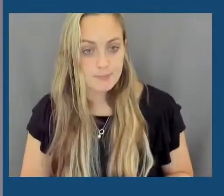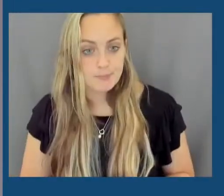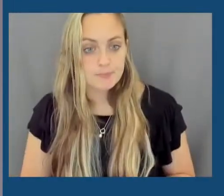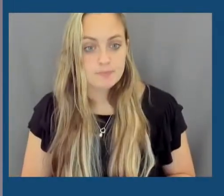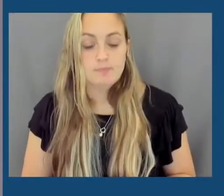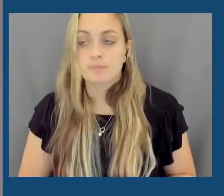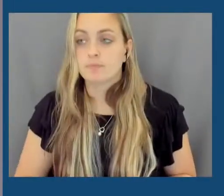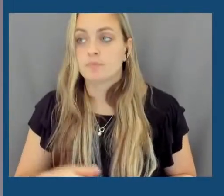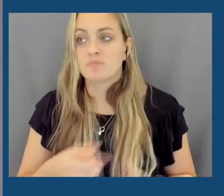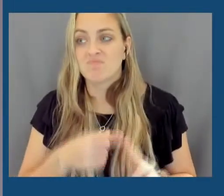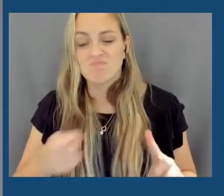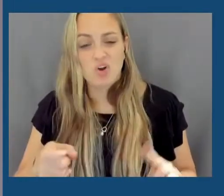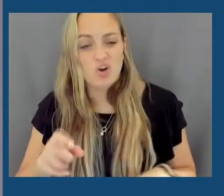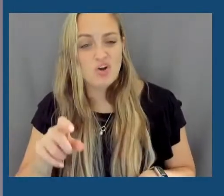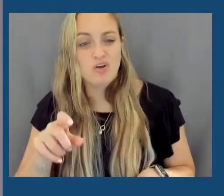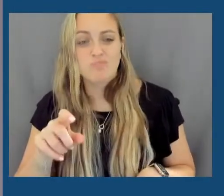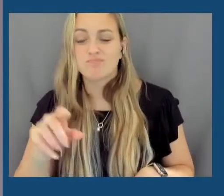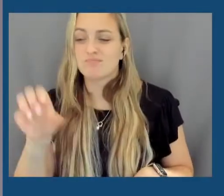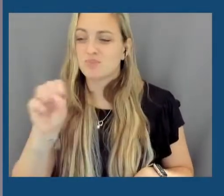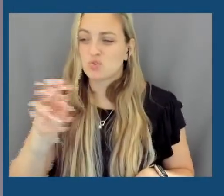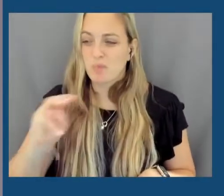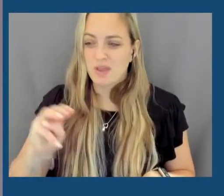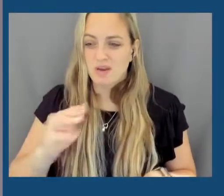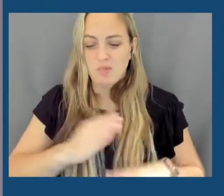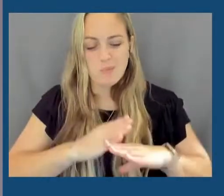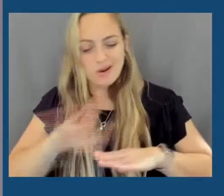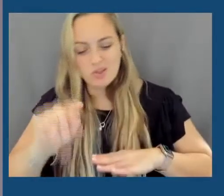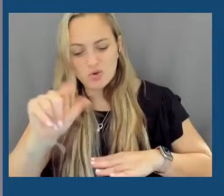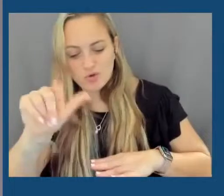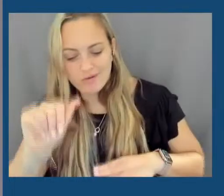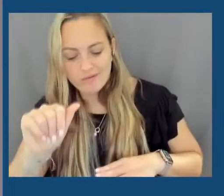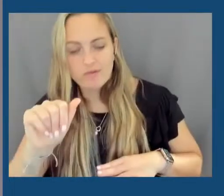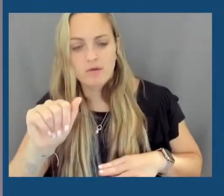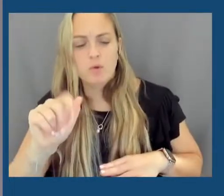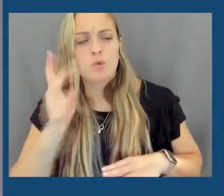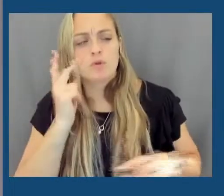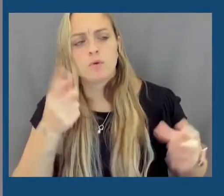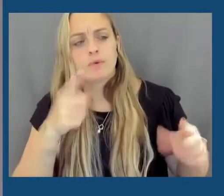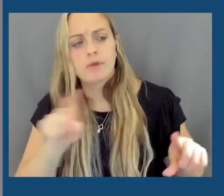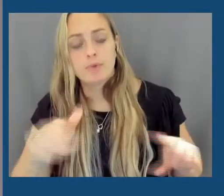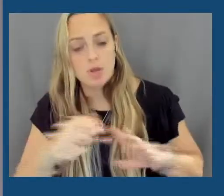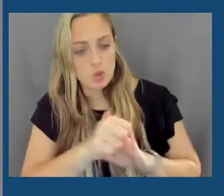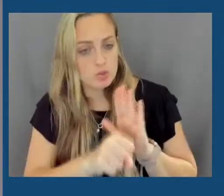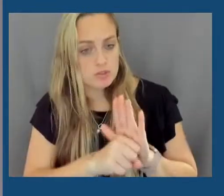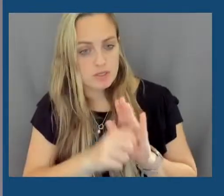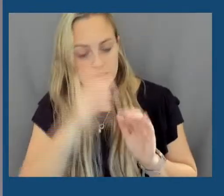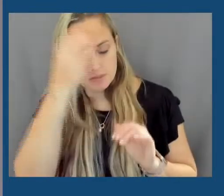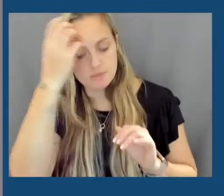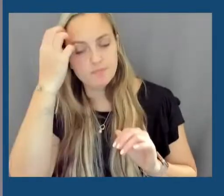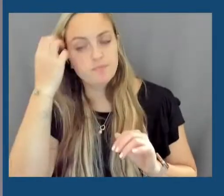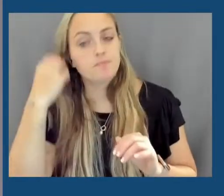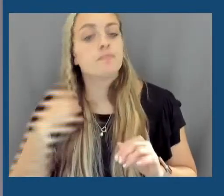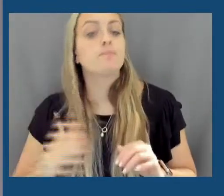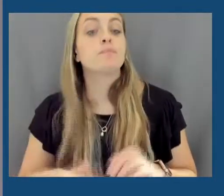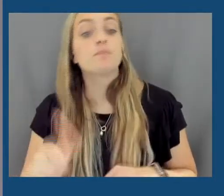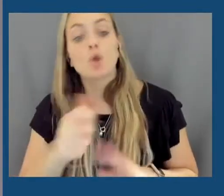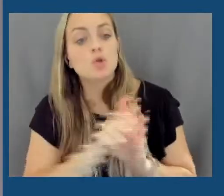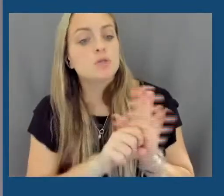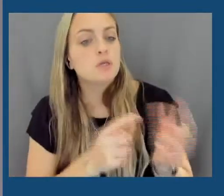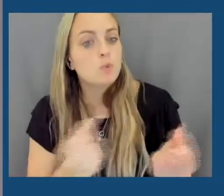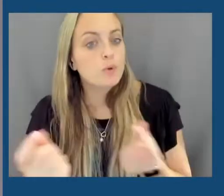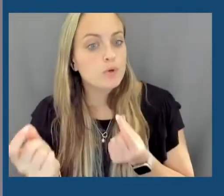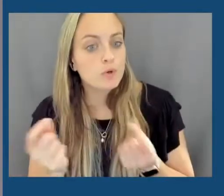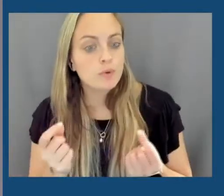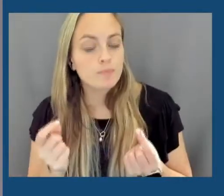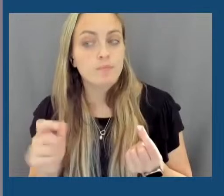predatory feeds and protect their data. Now, we watched what was happening in other states. I'm always wondering, what do they do in other states? Other states